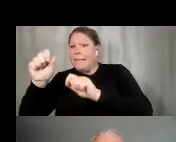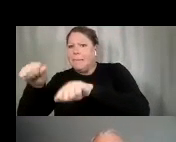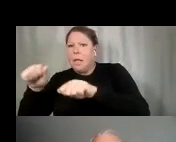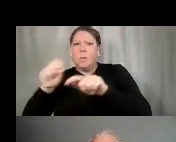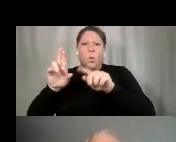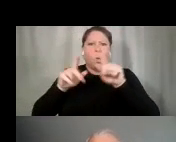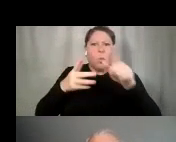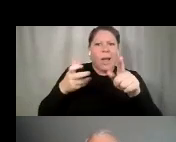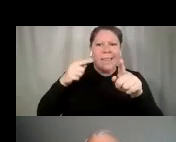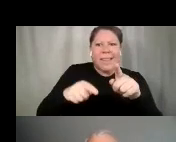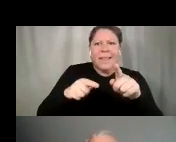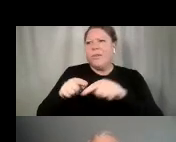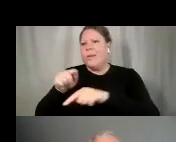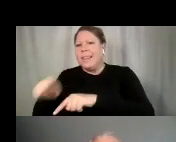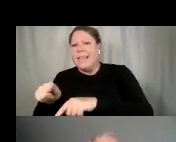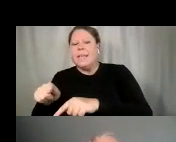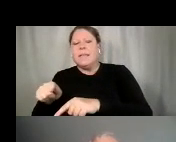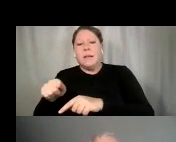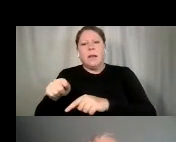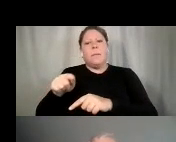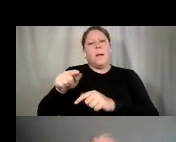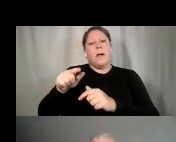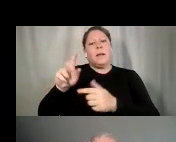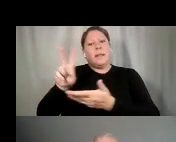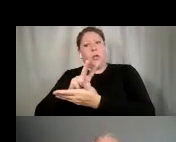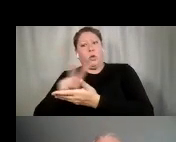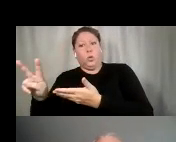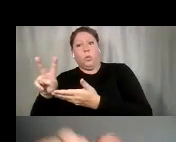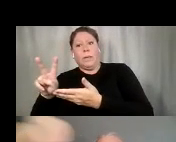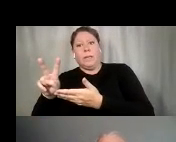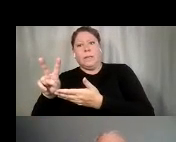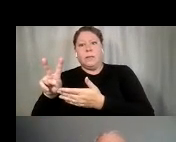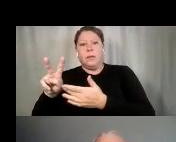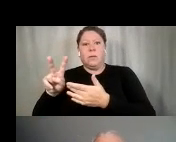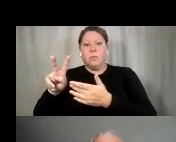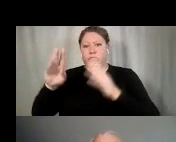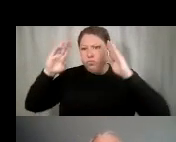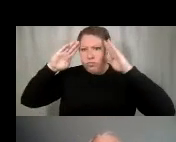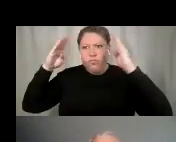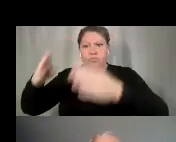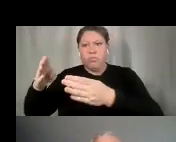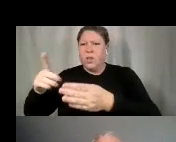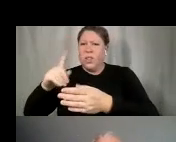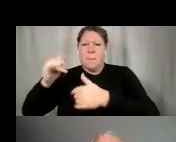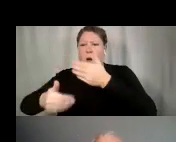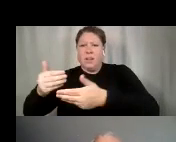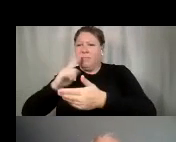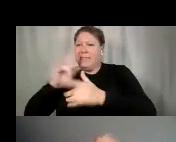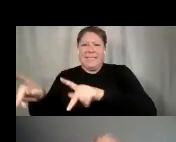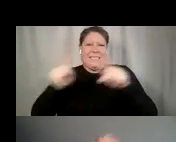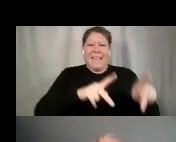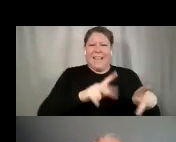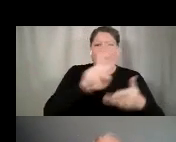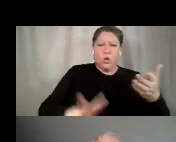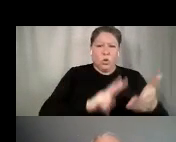we used was essentially the same for the 2 week workshops than we did for the 2 hour workshops. The idea